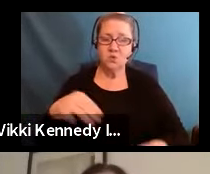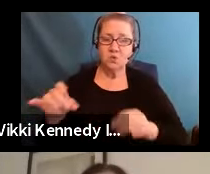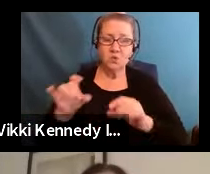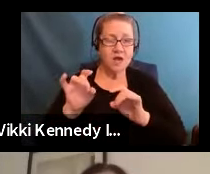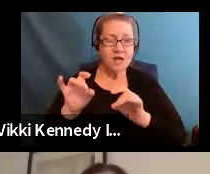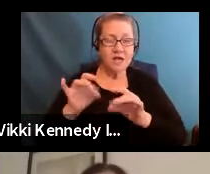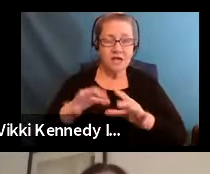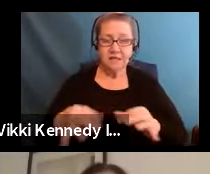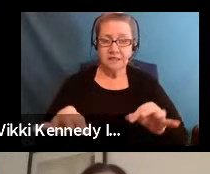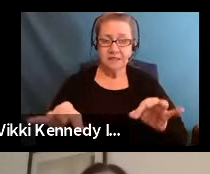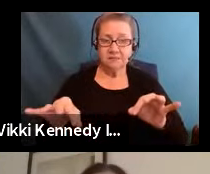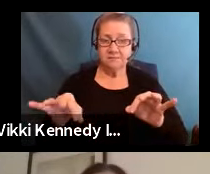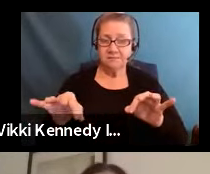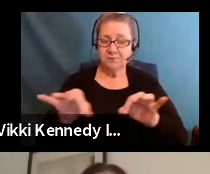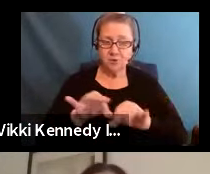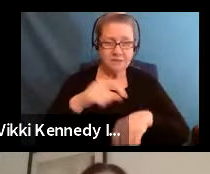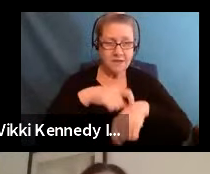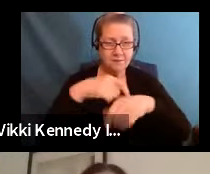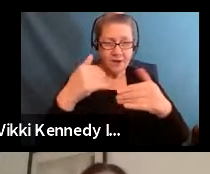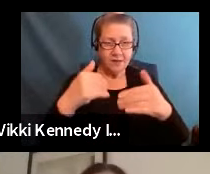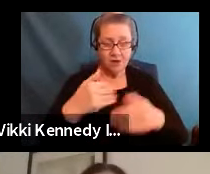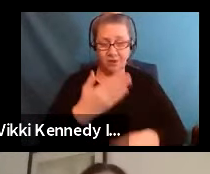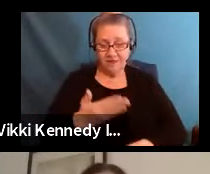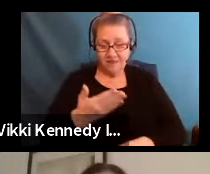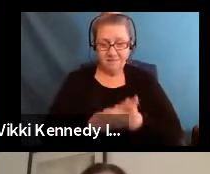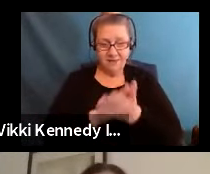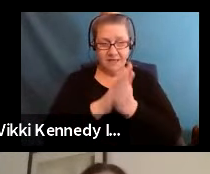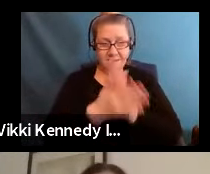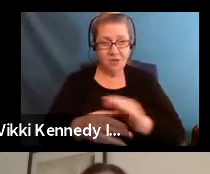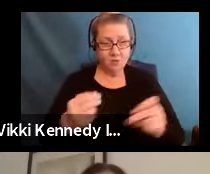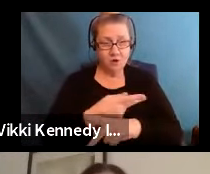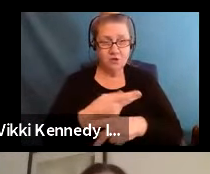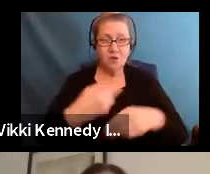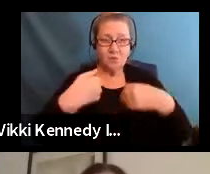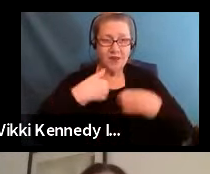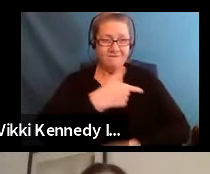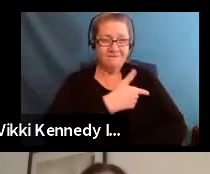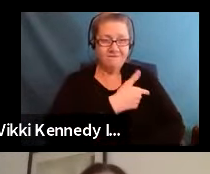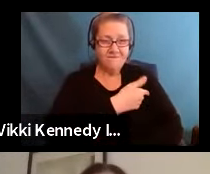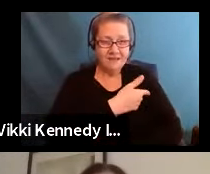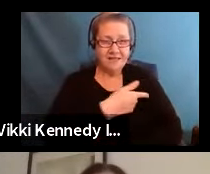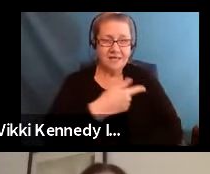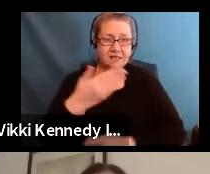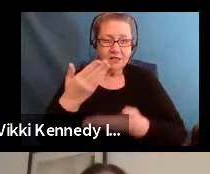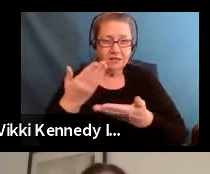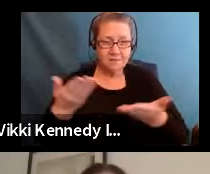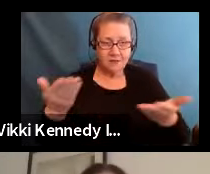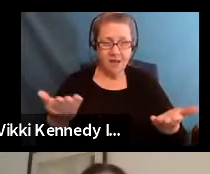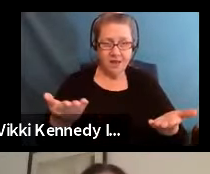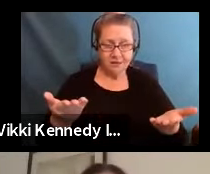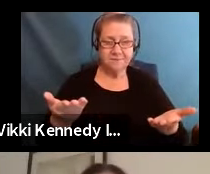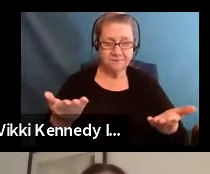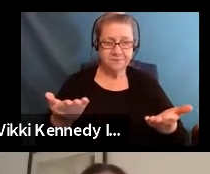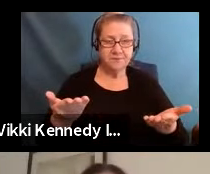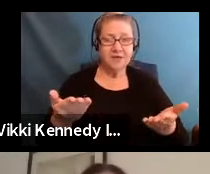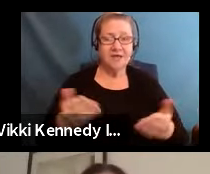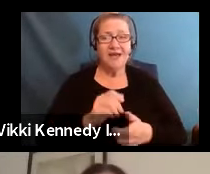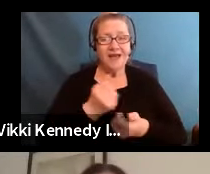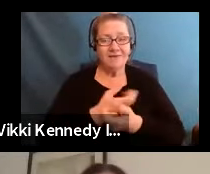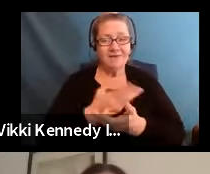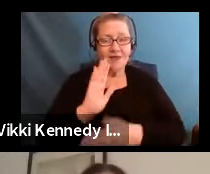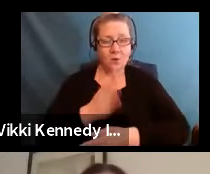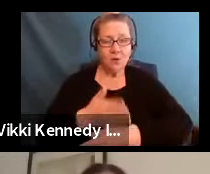because while things are getting worse, we know we have vaccine supply that's going to be getting better. With the changes in administration, we expect